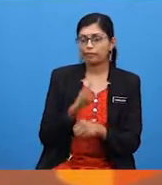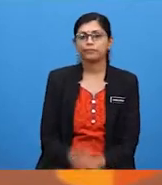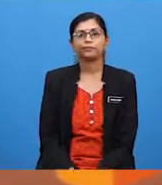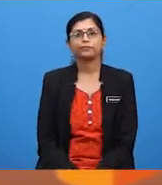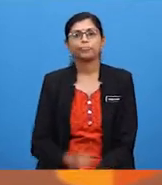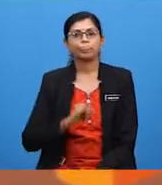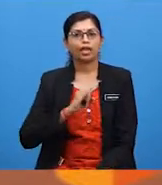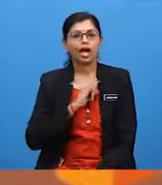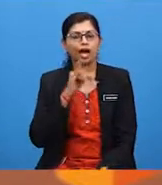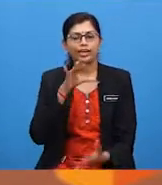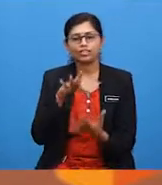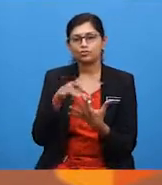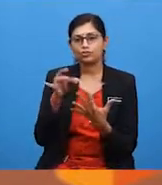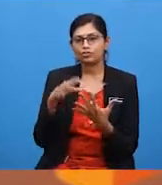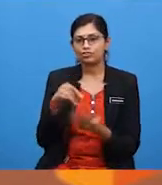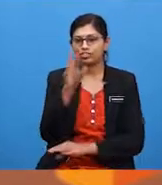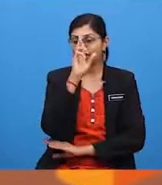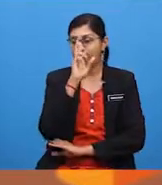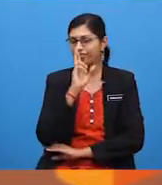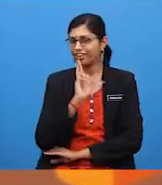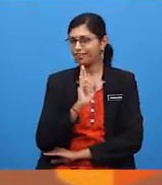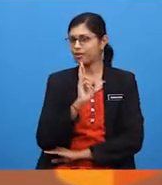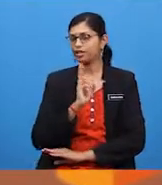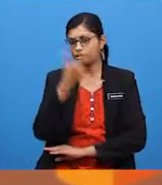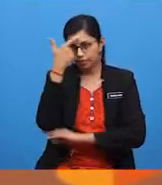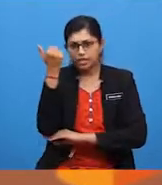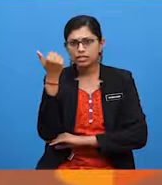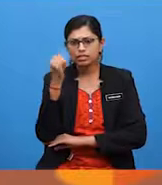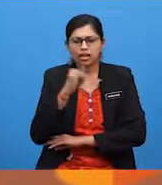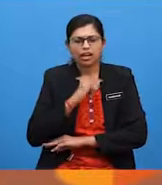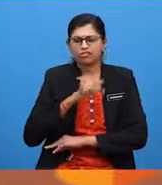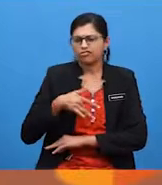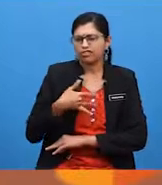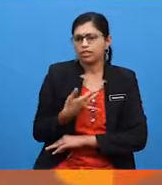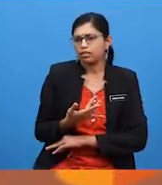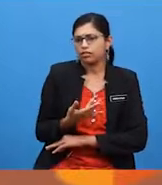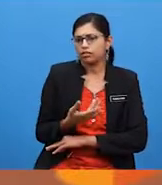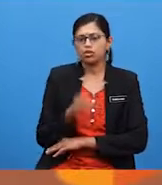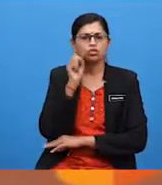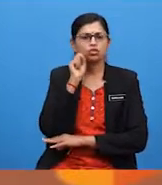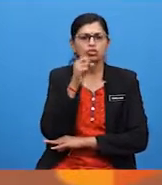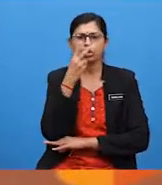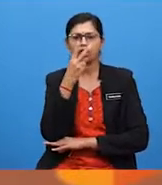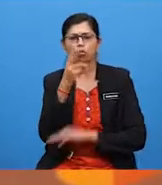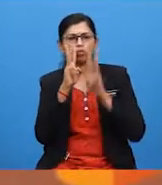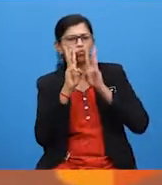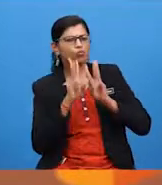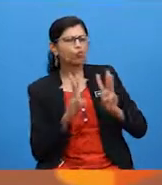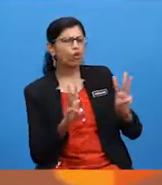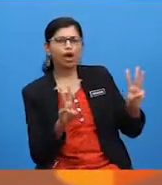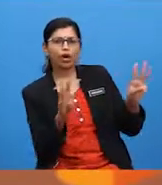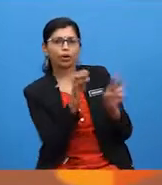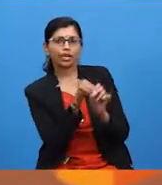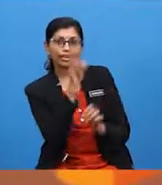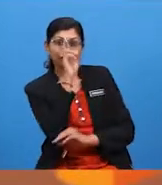I chose the red one for her because I personally feel that she is going to look amazing in